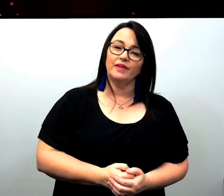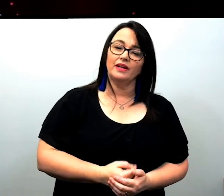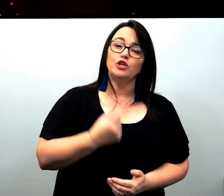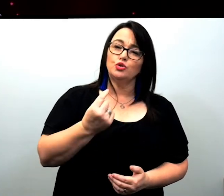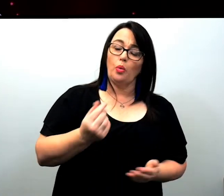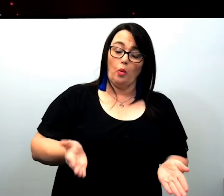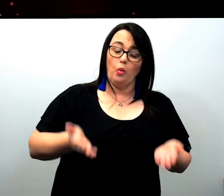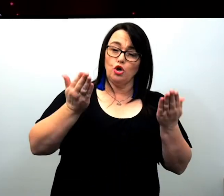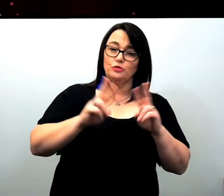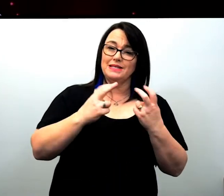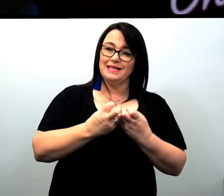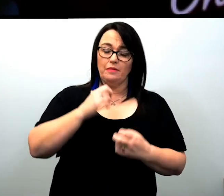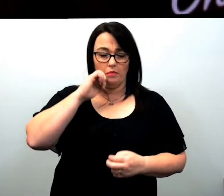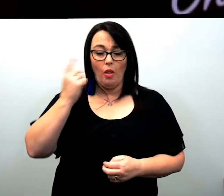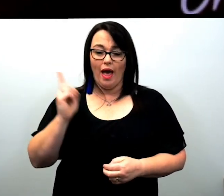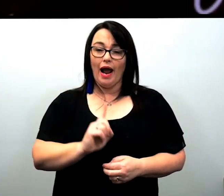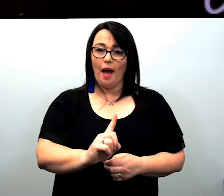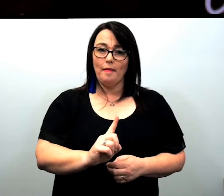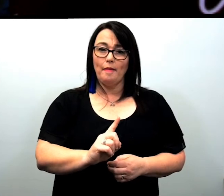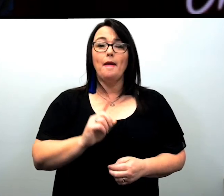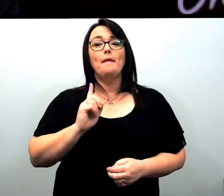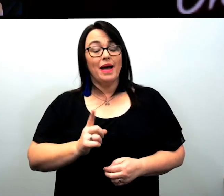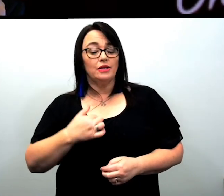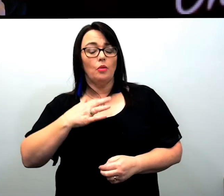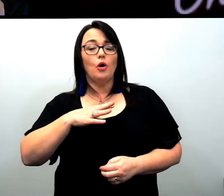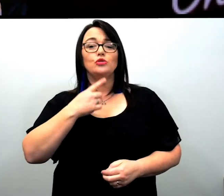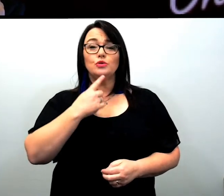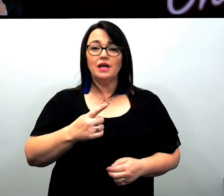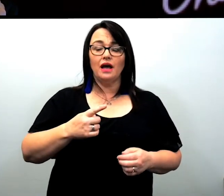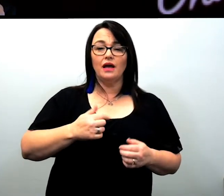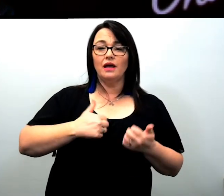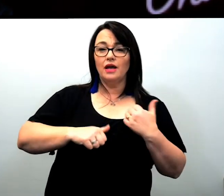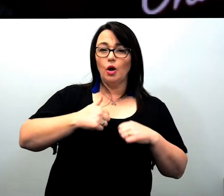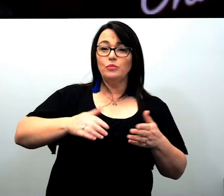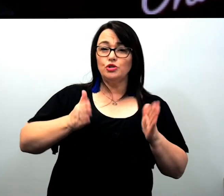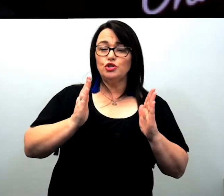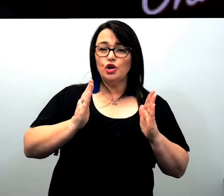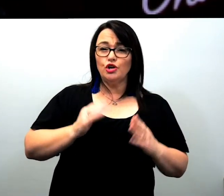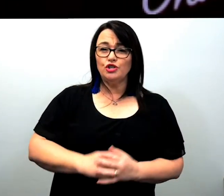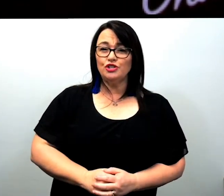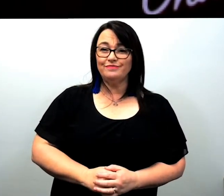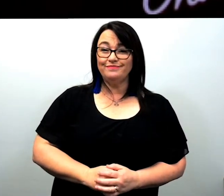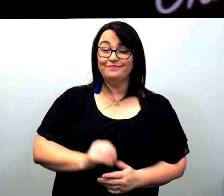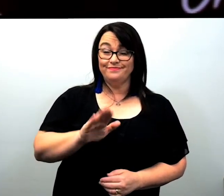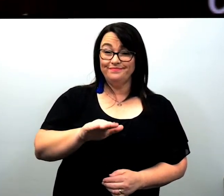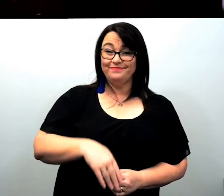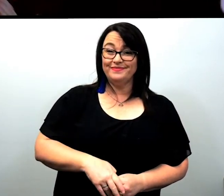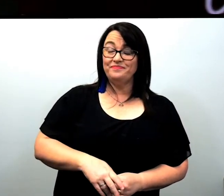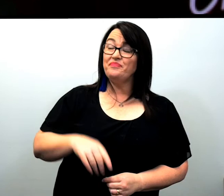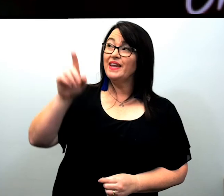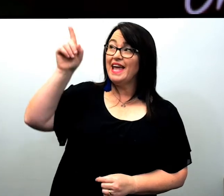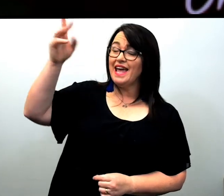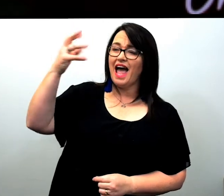too. I want to tell you, Equippers Church, God has a glorious church and you're a part of it. And He